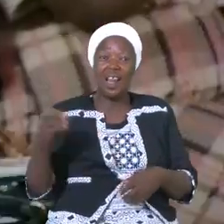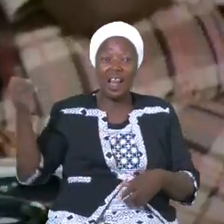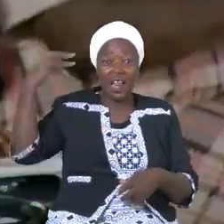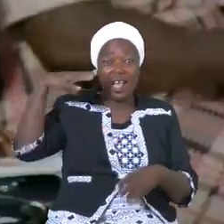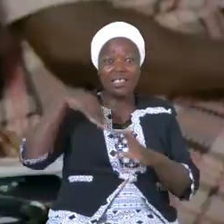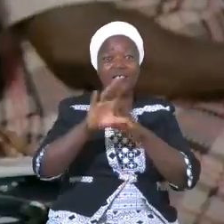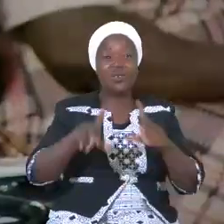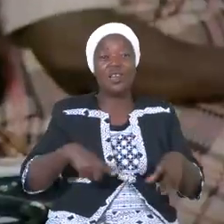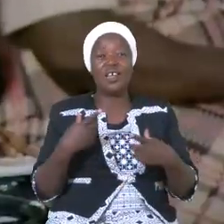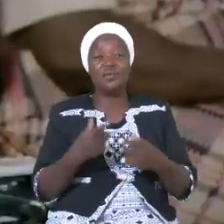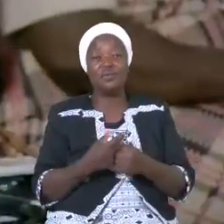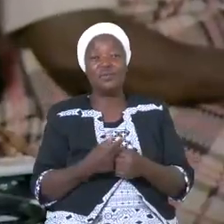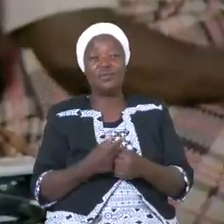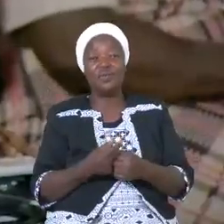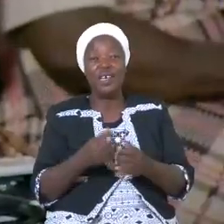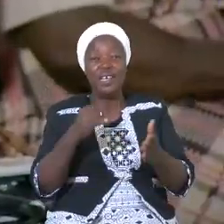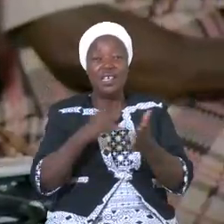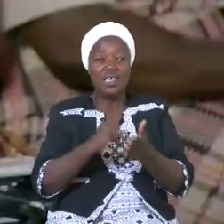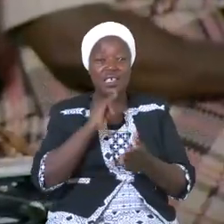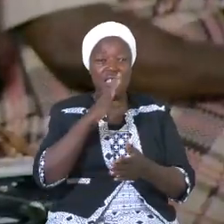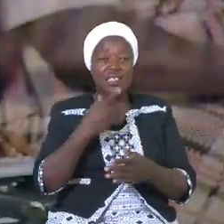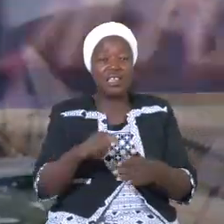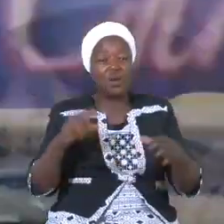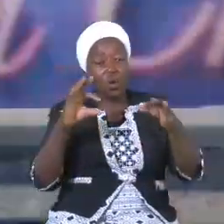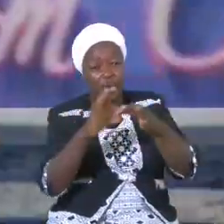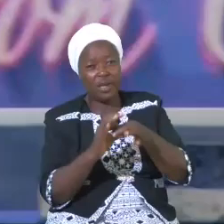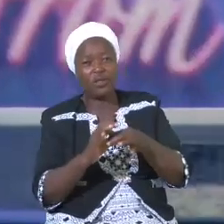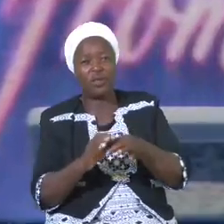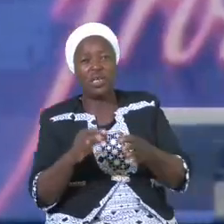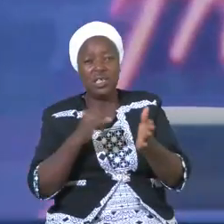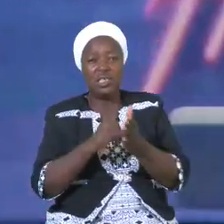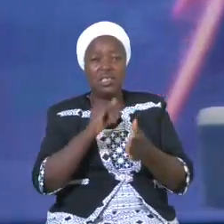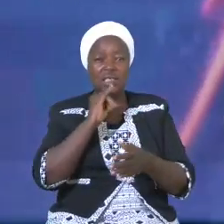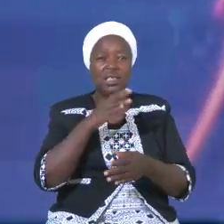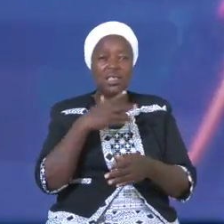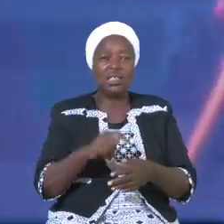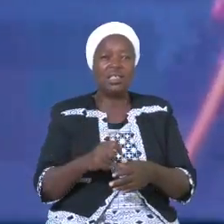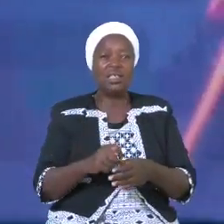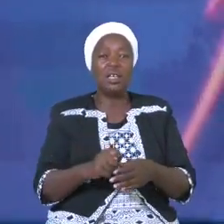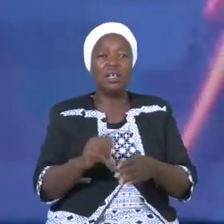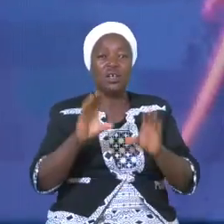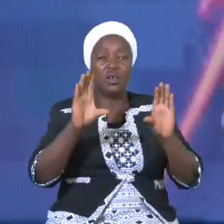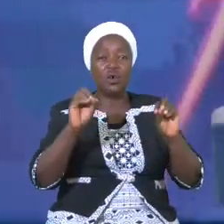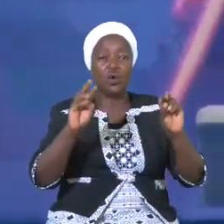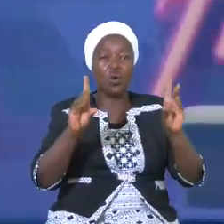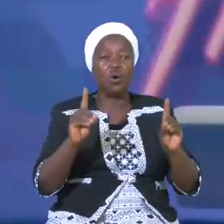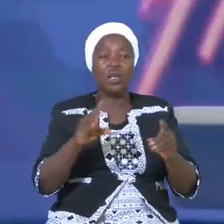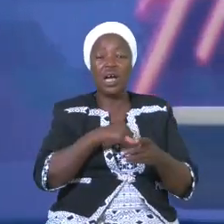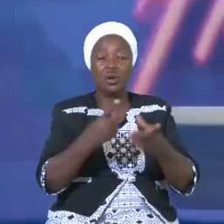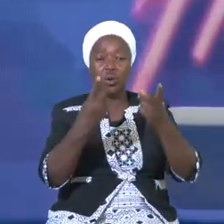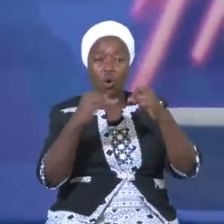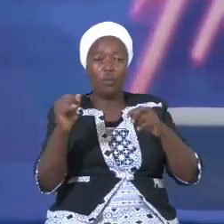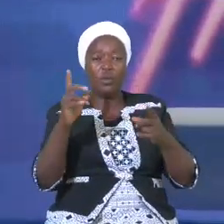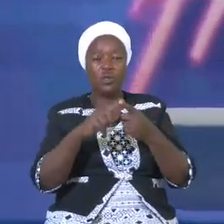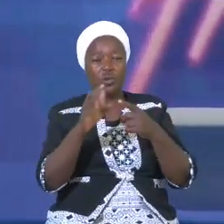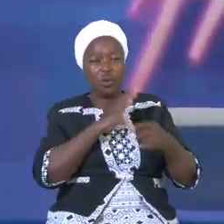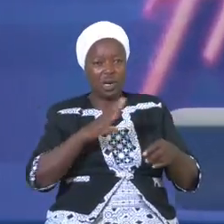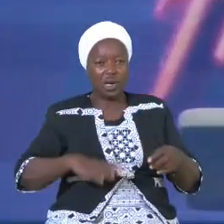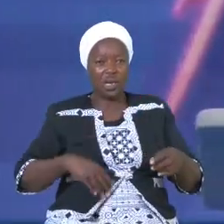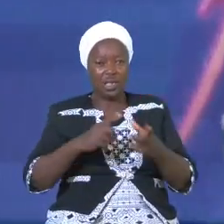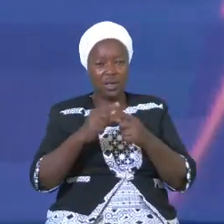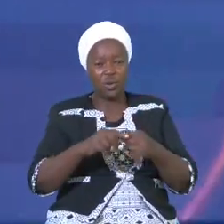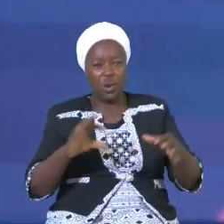life it is the connection it is the calming unto christ and then you are leading what